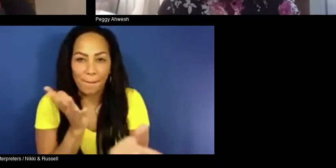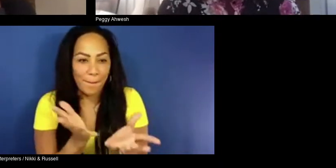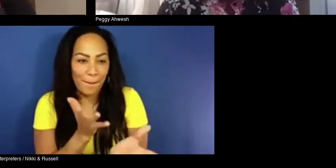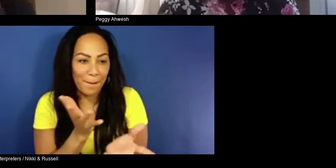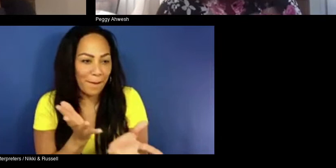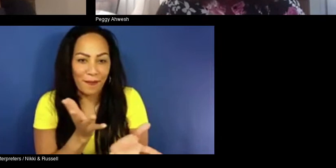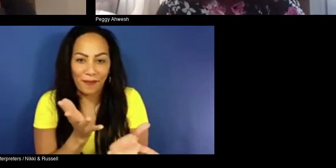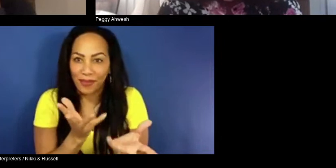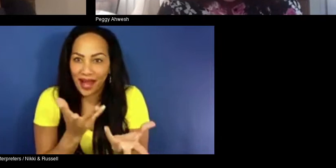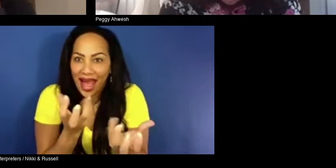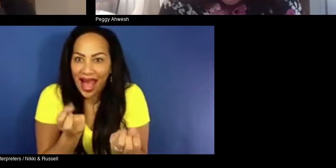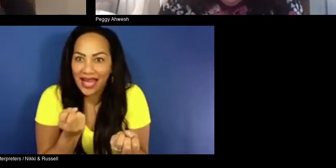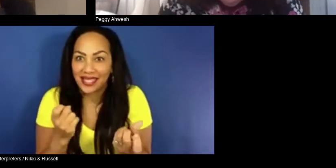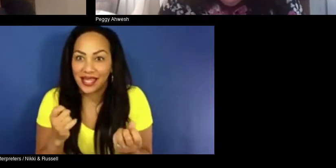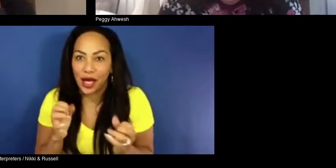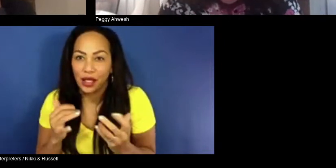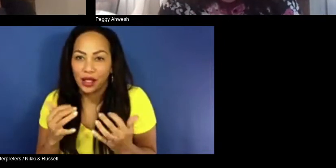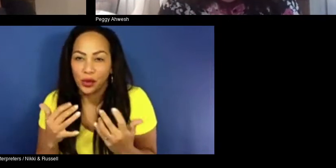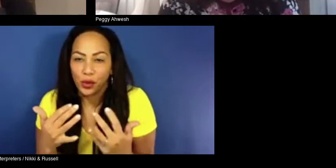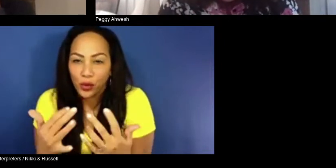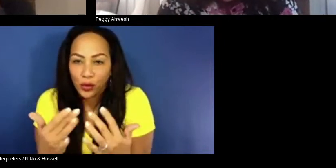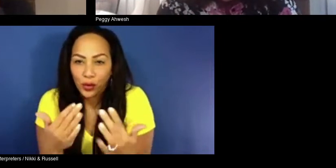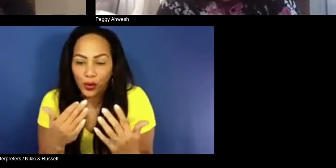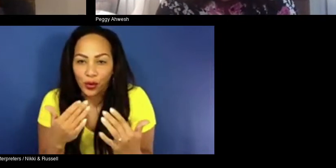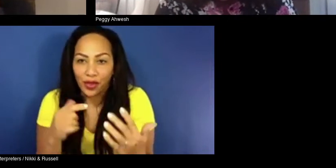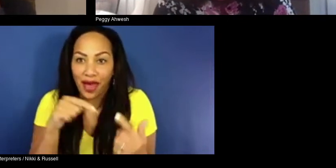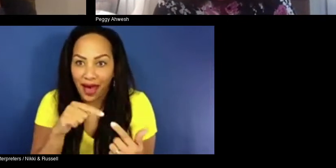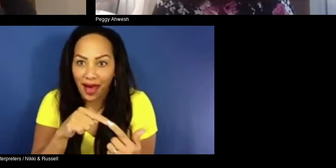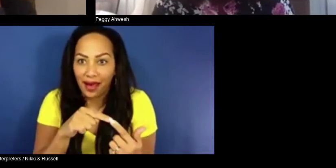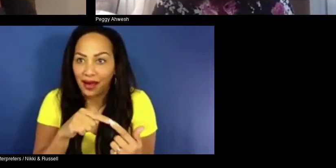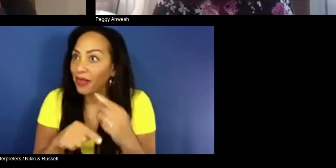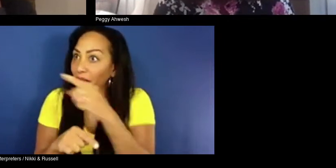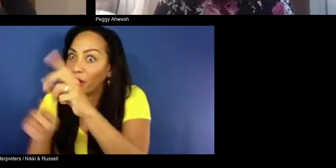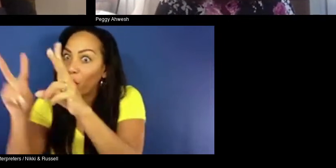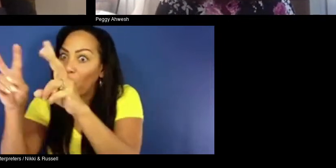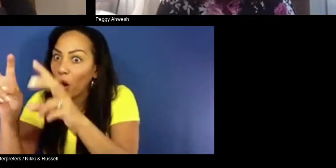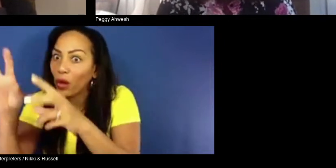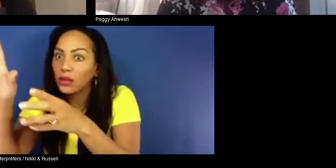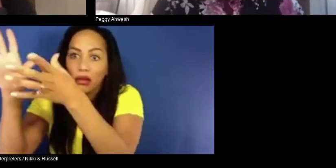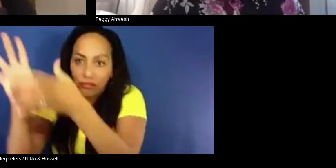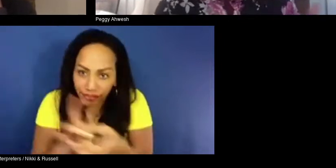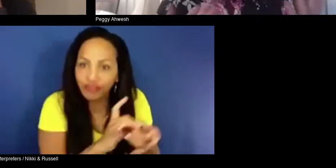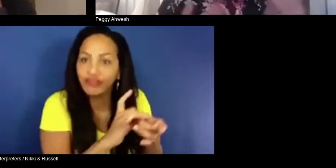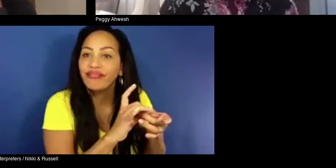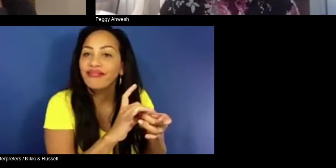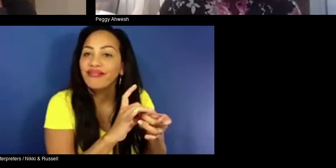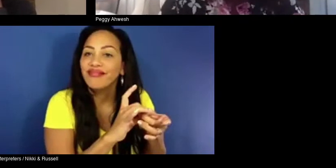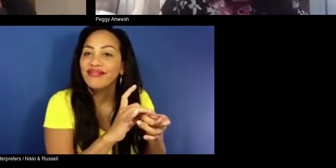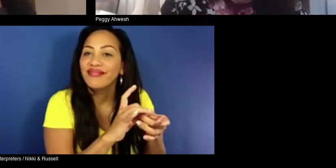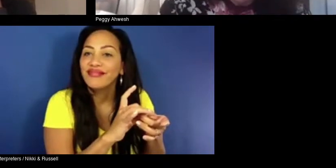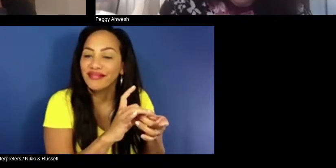intrigue, titillation that I want the quote to do. So